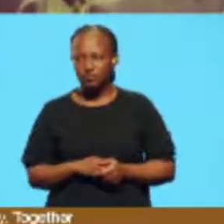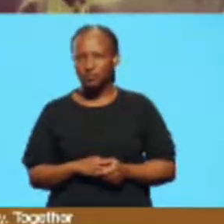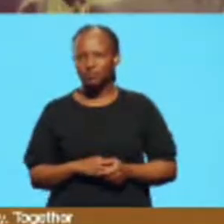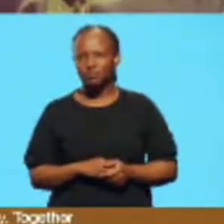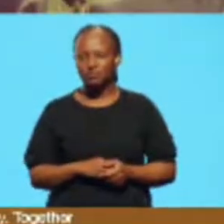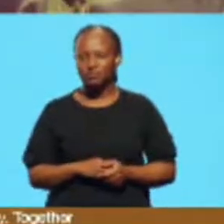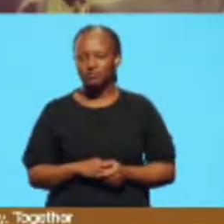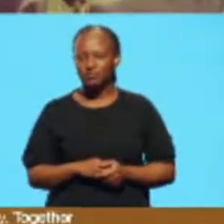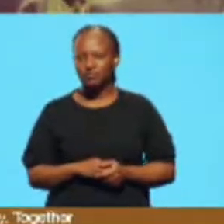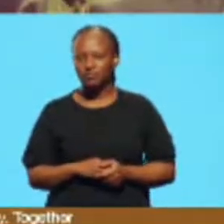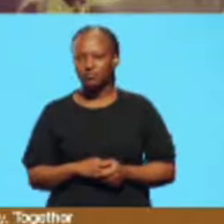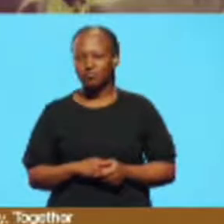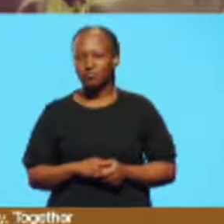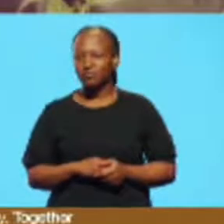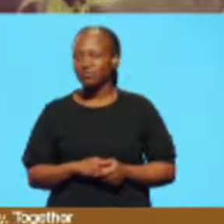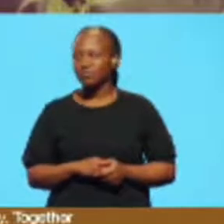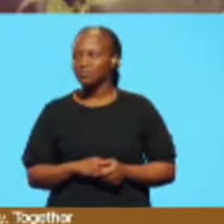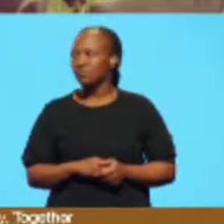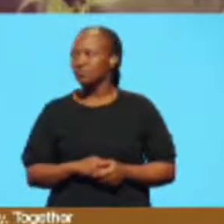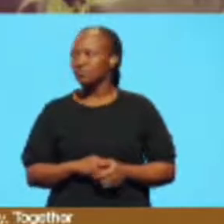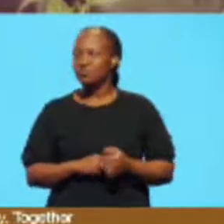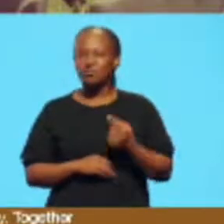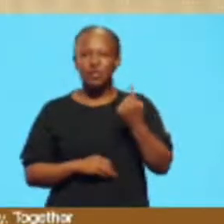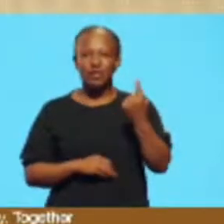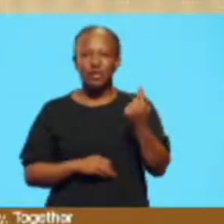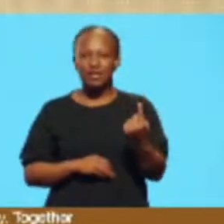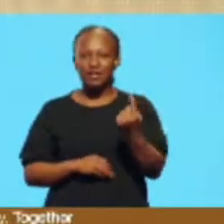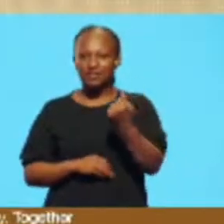Each one has their own social distancing mic.